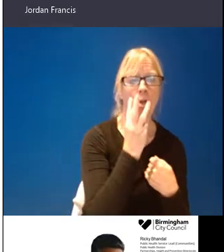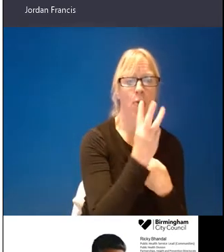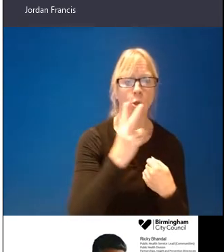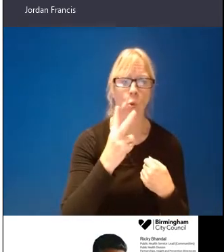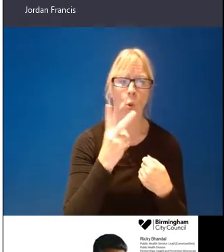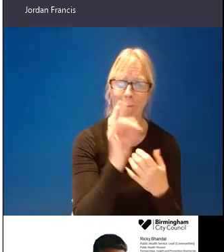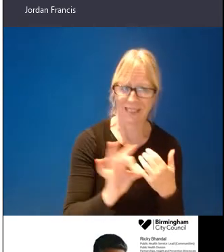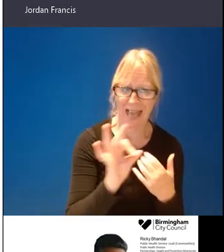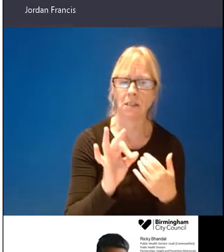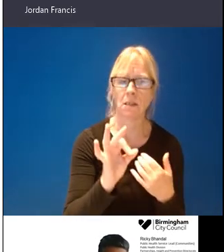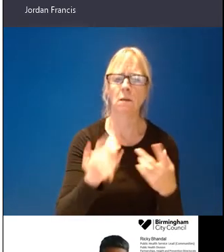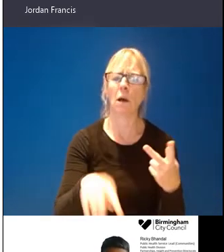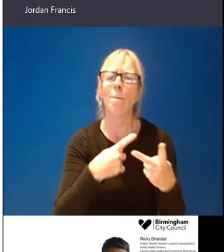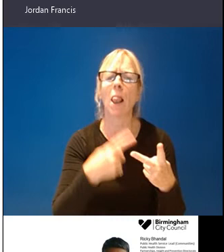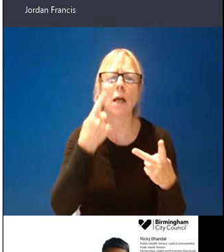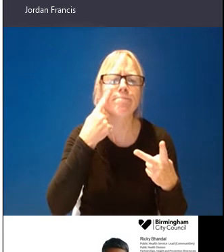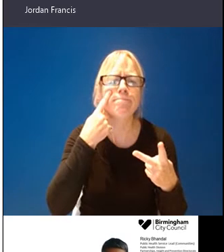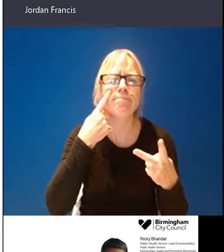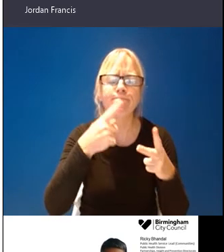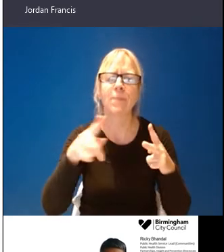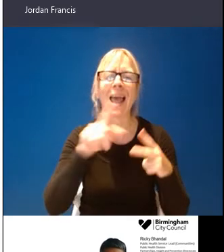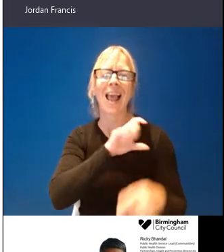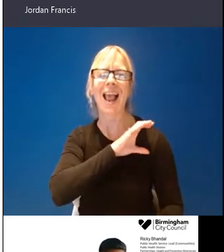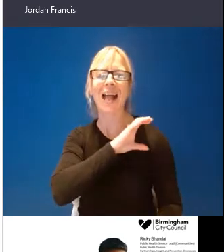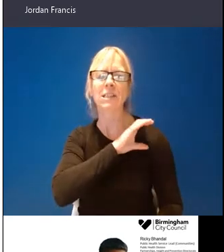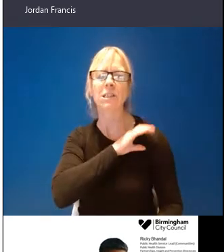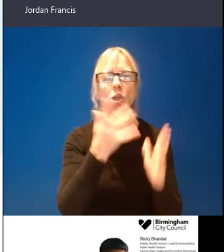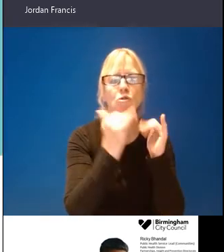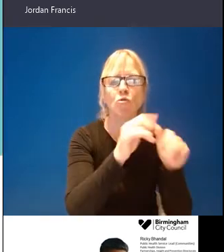also. So I'm just going to